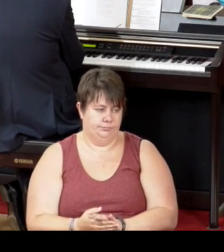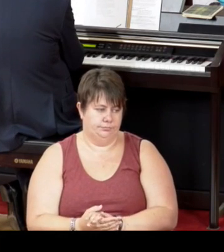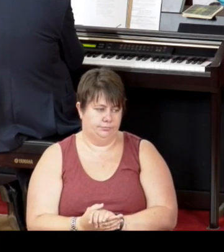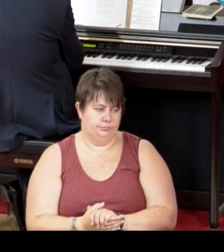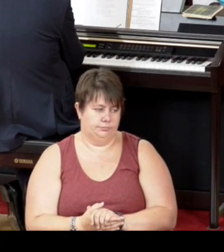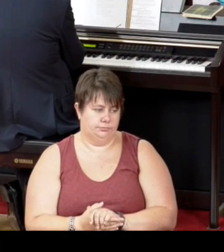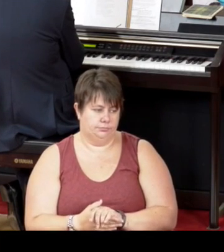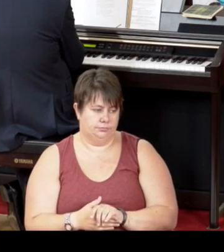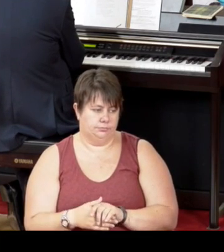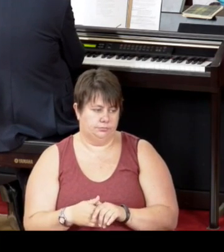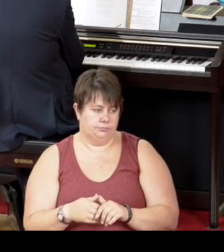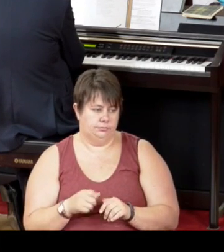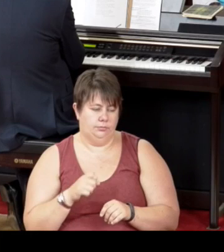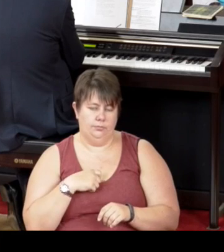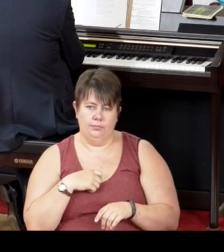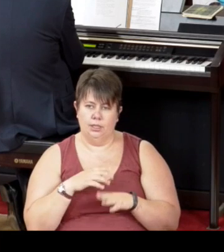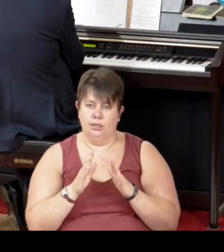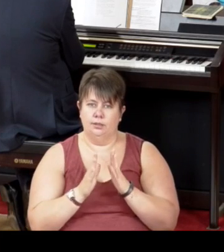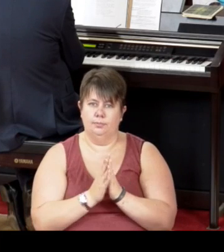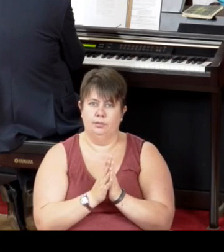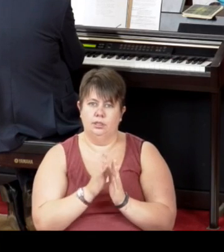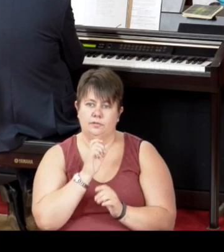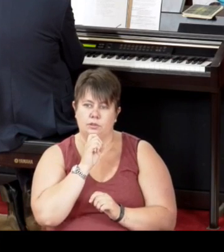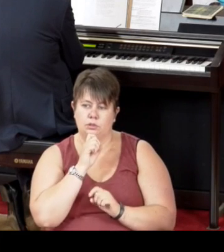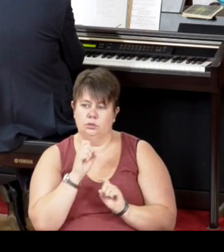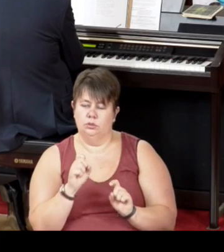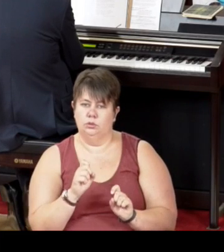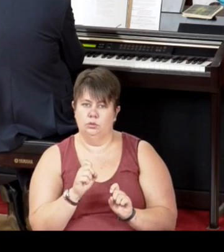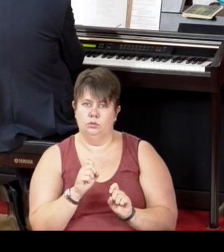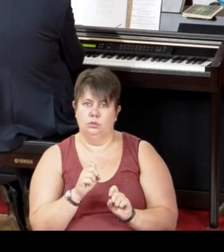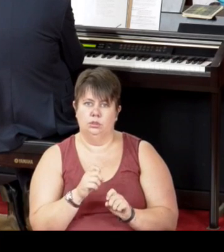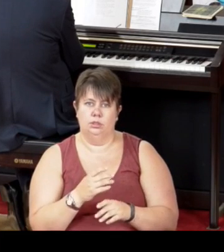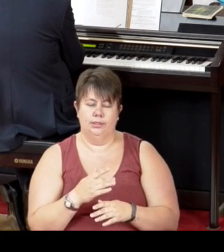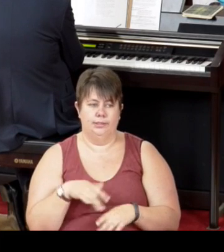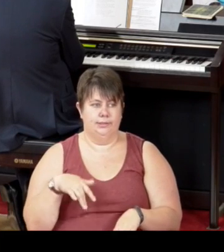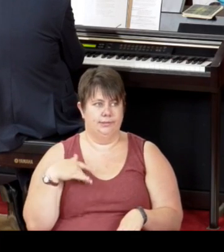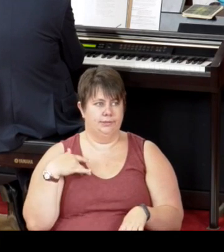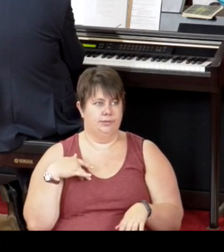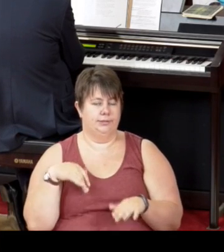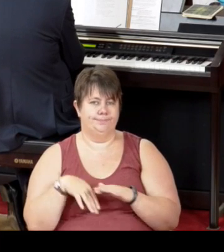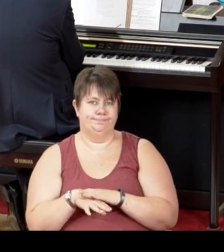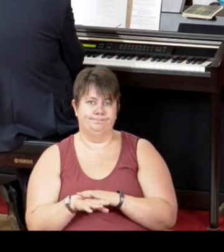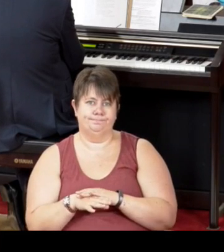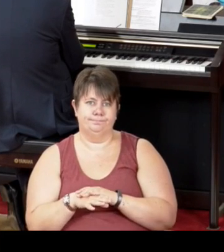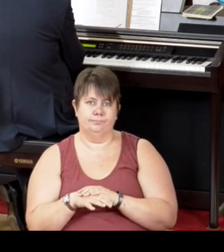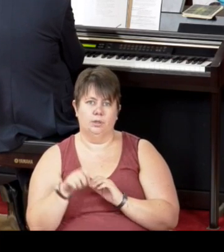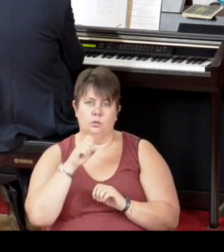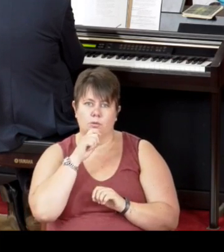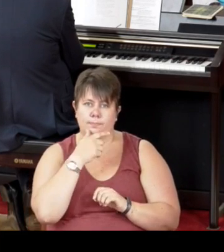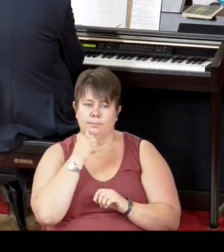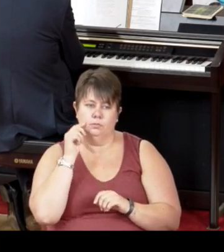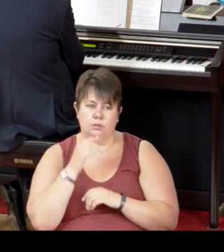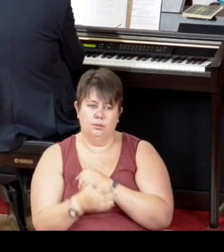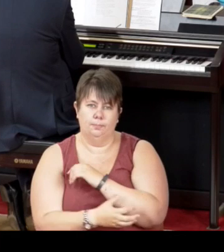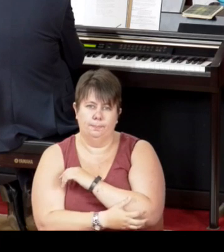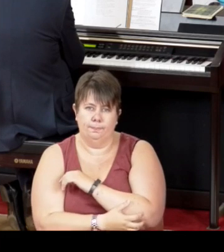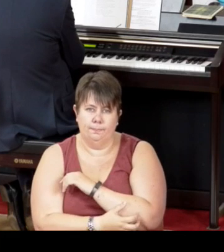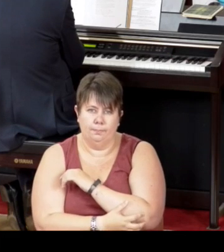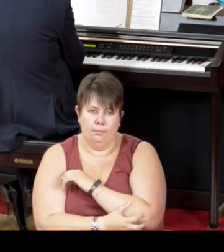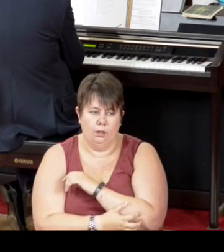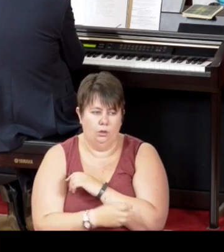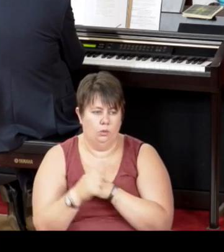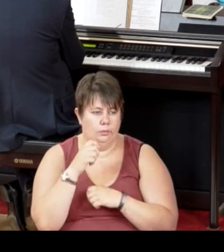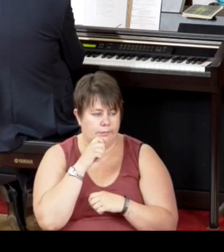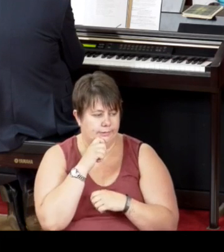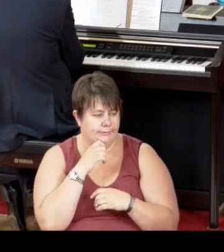We pray as well, Lord God, for those who live in the darkness of poverty, who